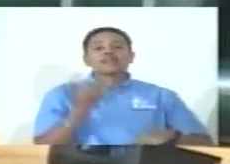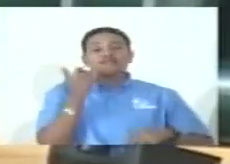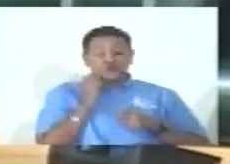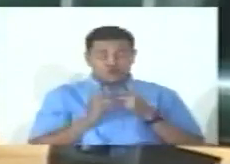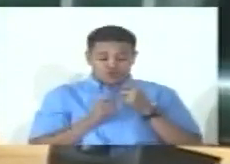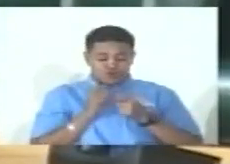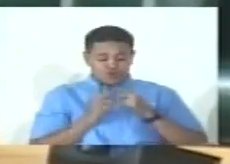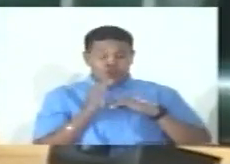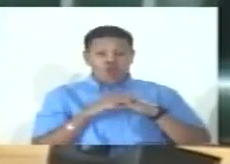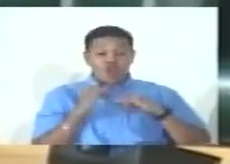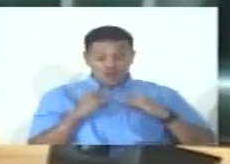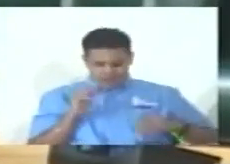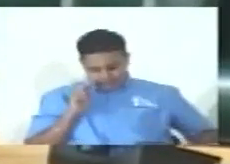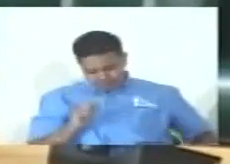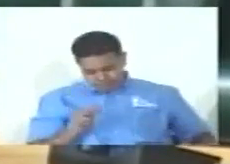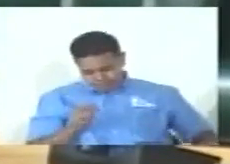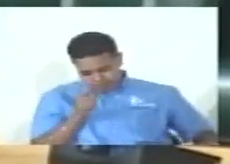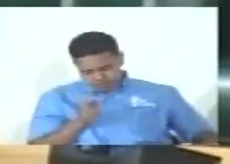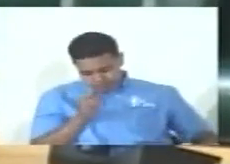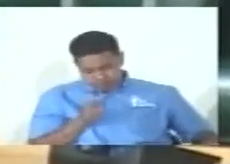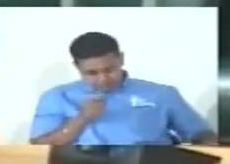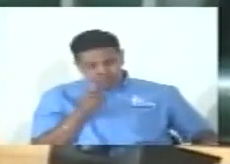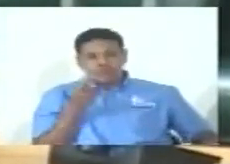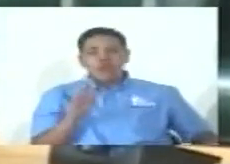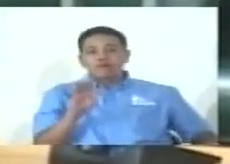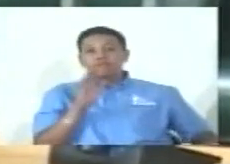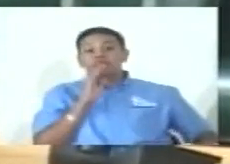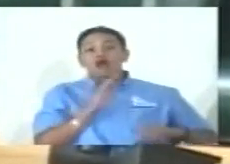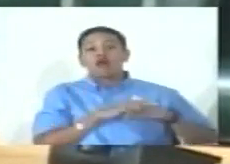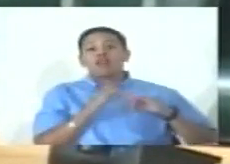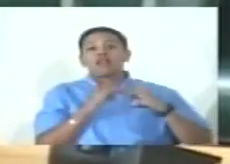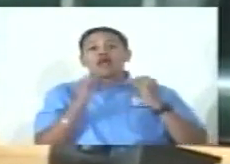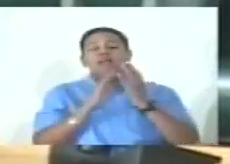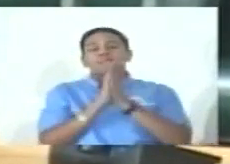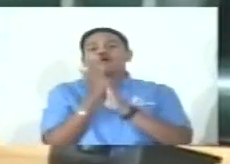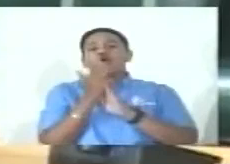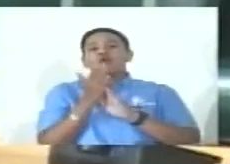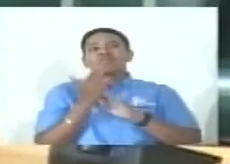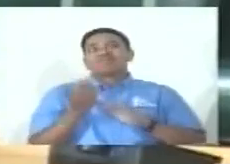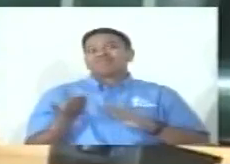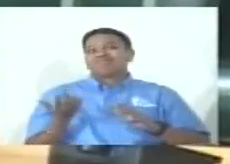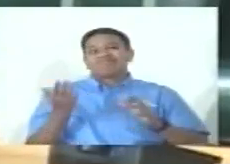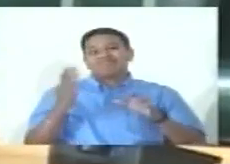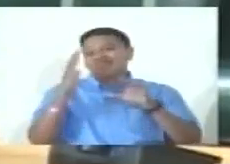online. And online has become the order of the day.